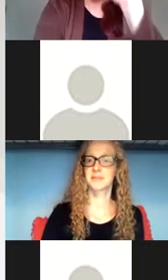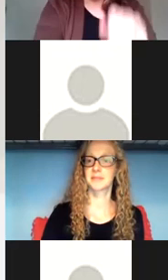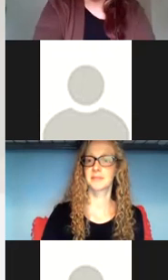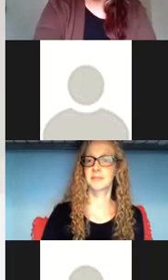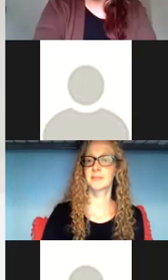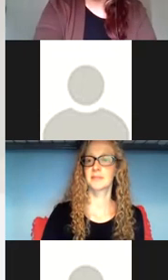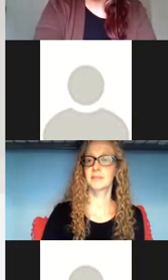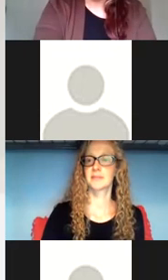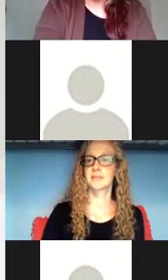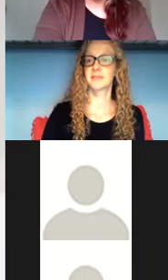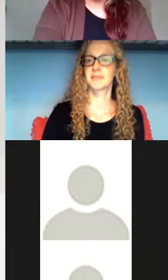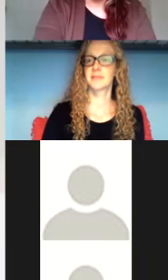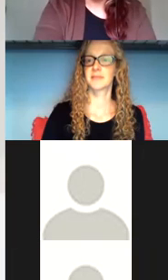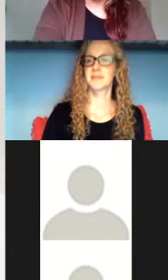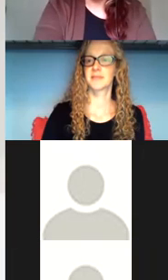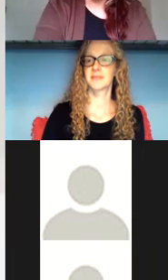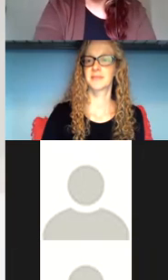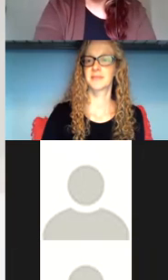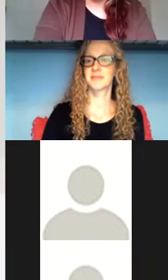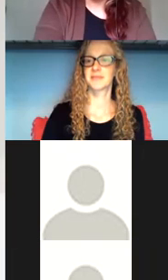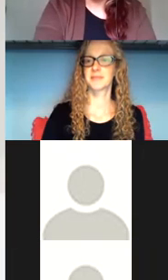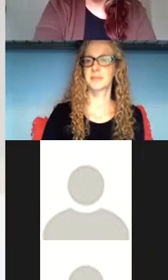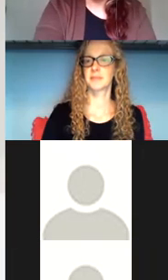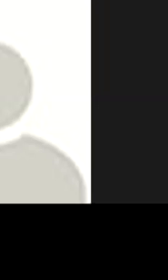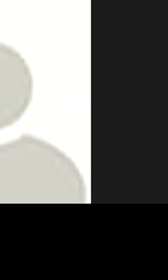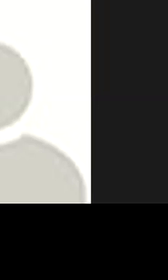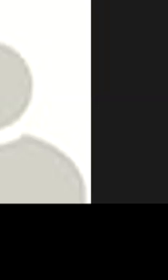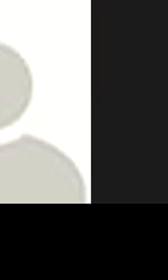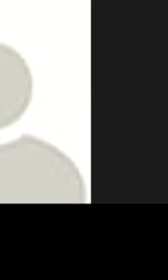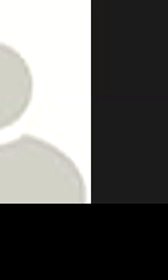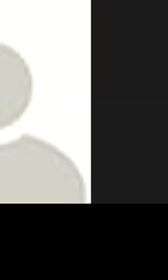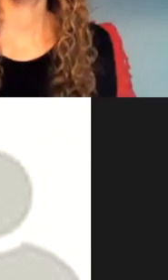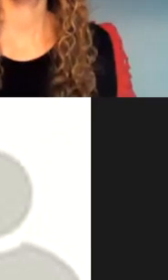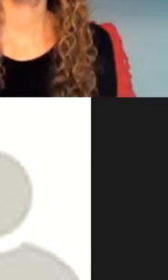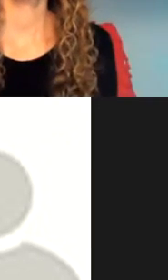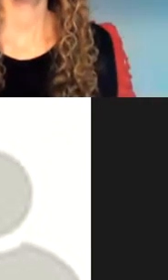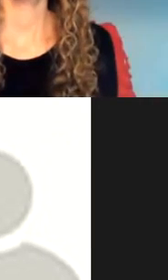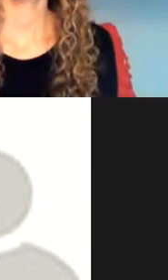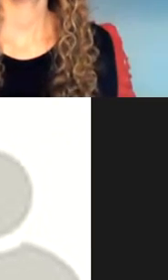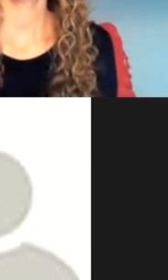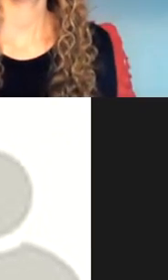So Amy, do you want to stop sharing? And Yep. and then I'm going to